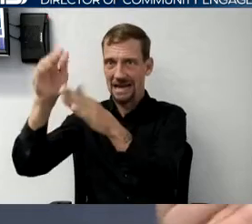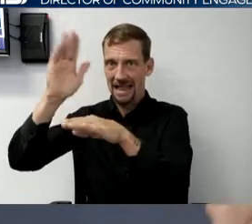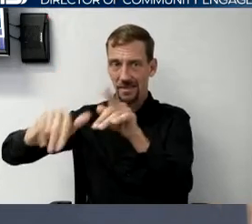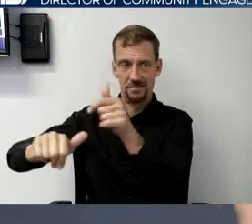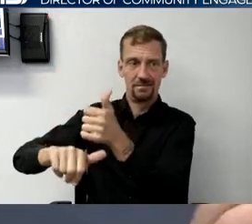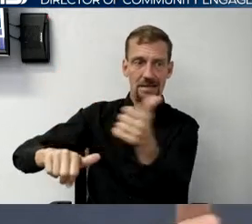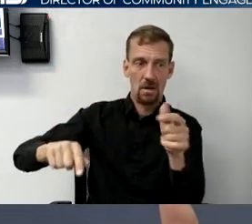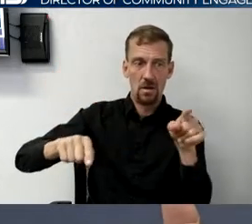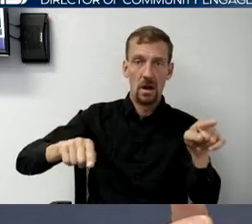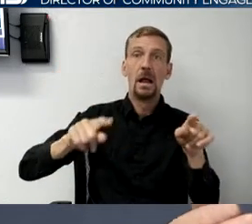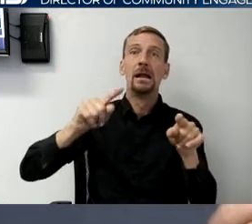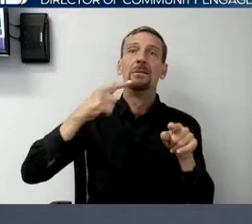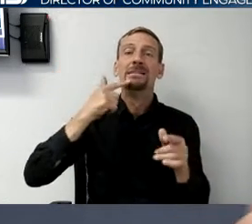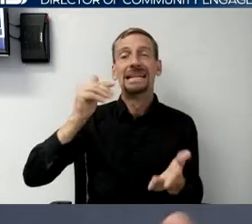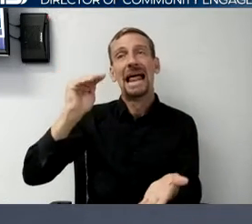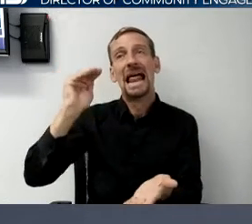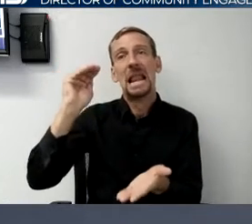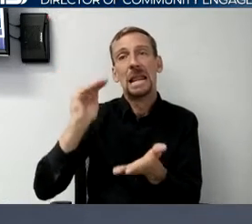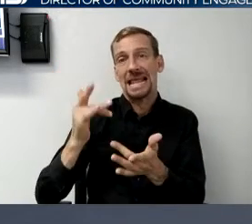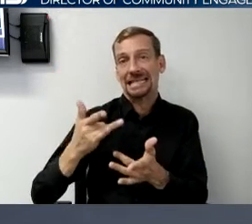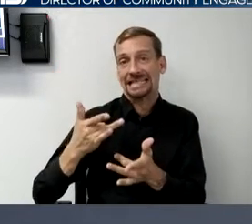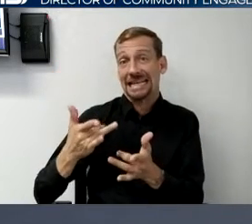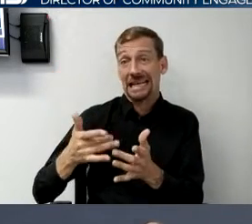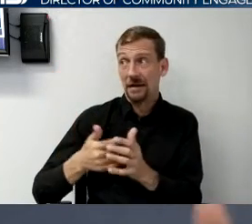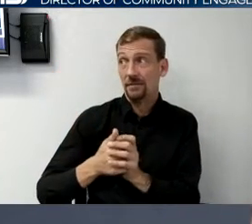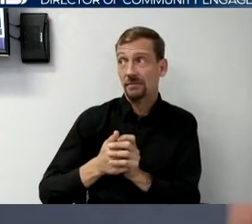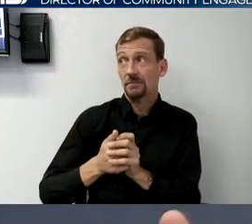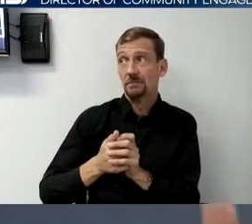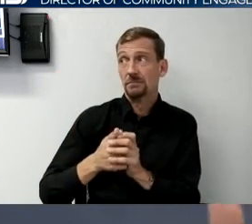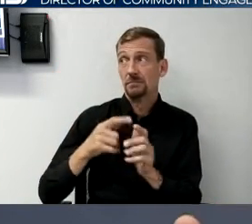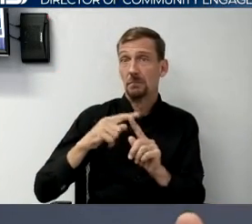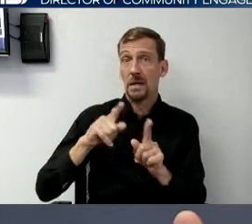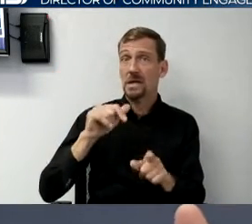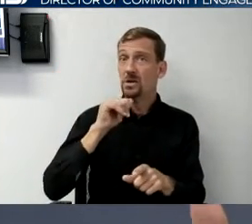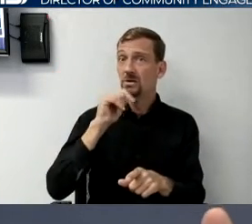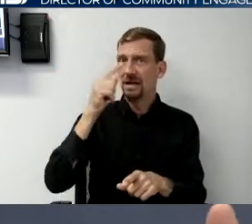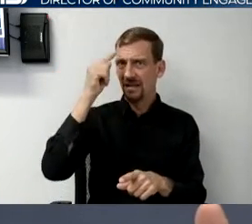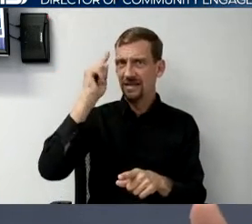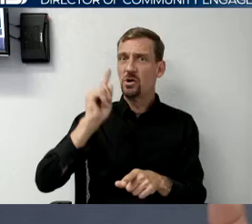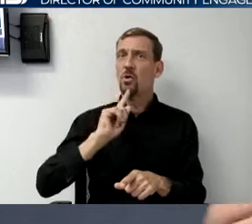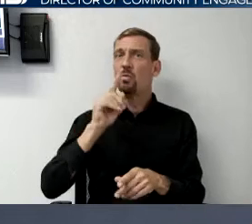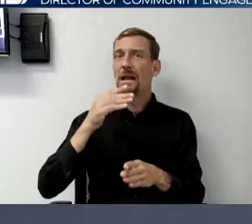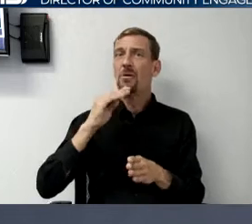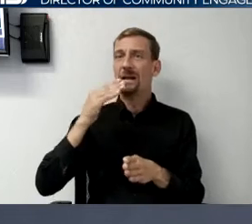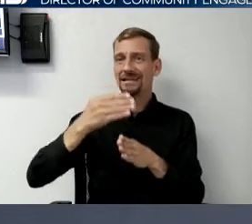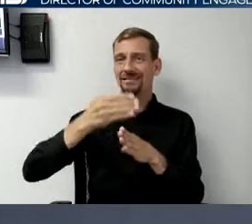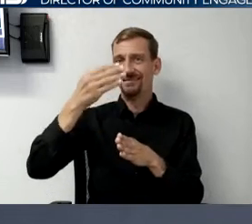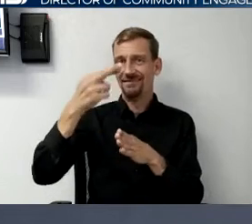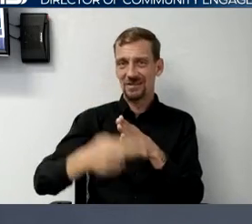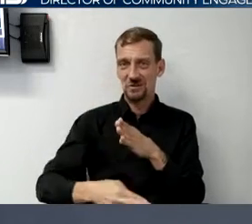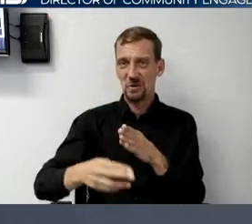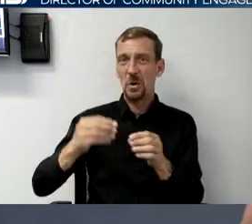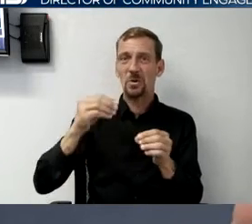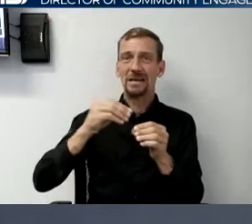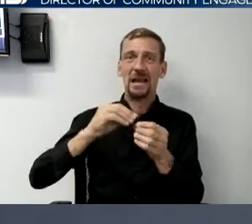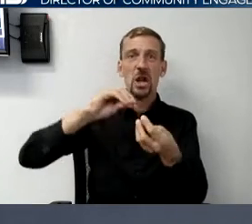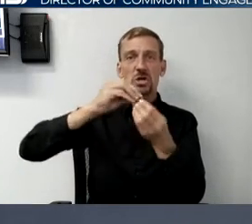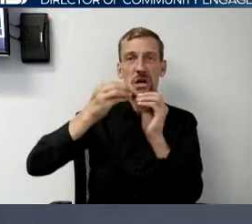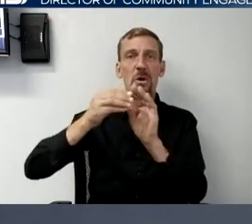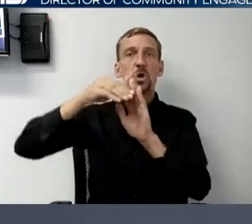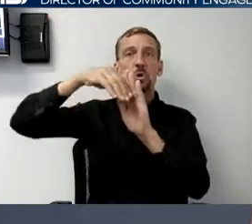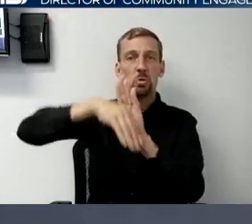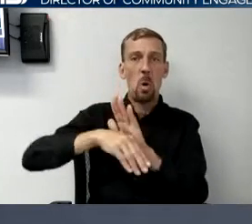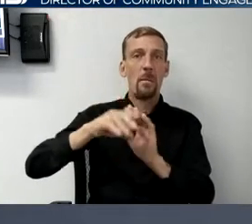it is slightly less sensitive, but I don't think it would really result in a material drop in